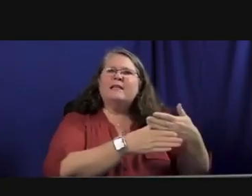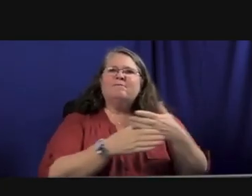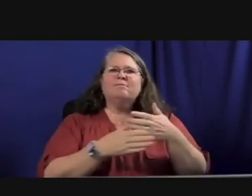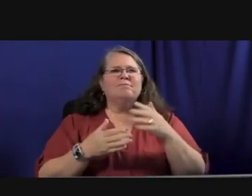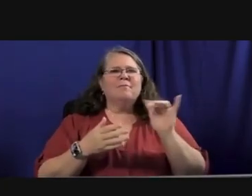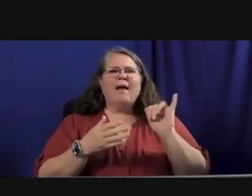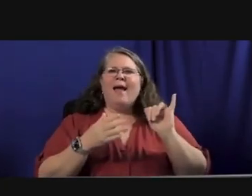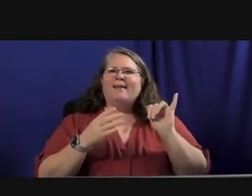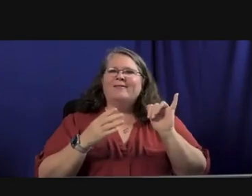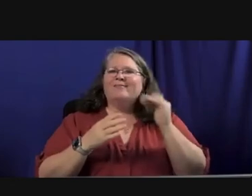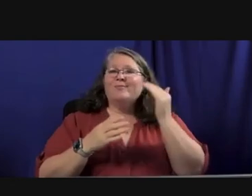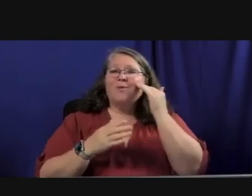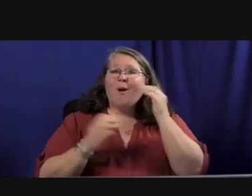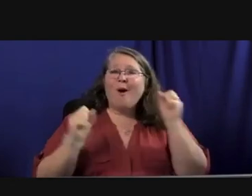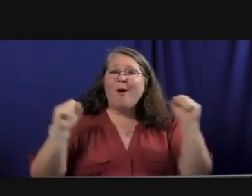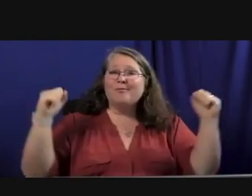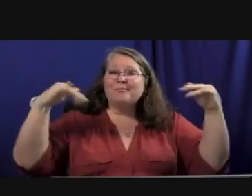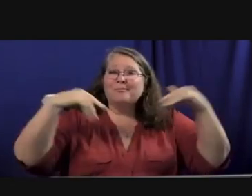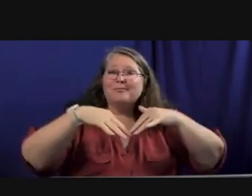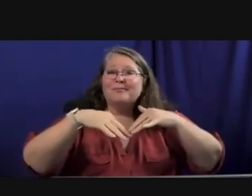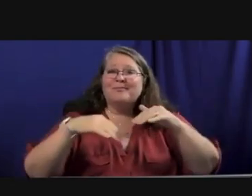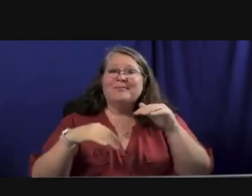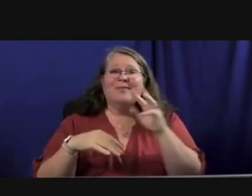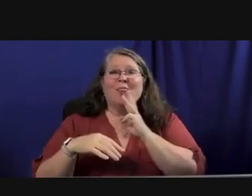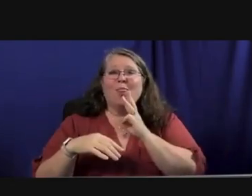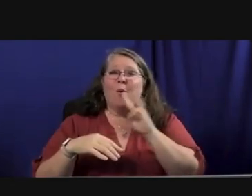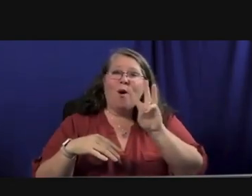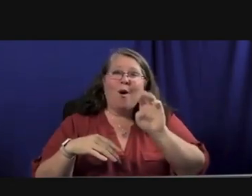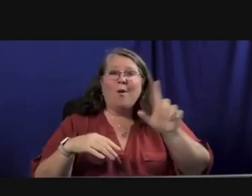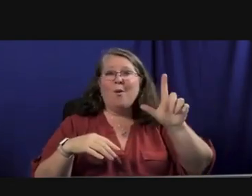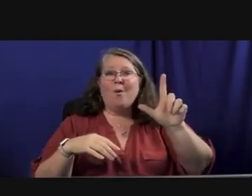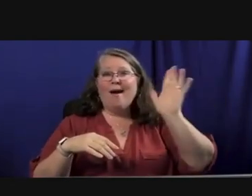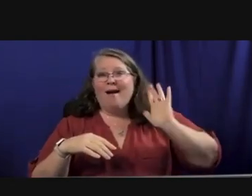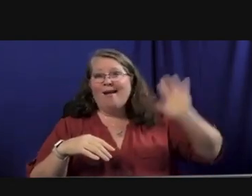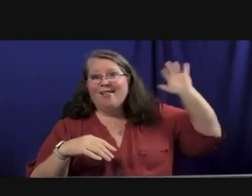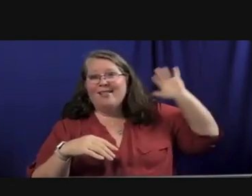very open with sharing. And